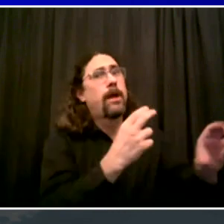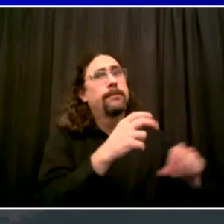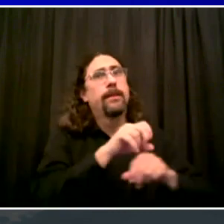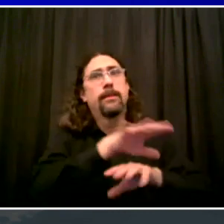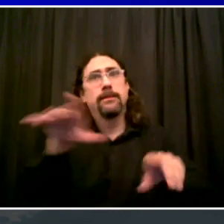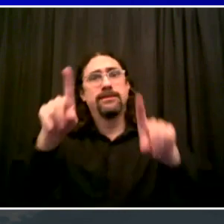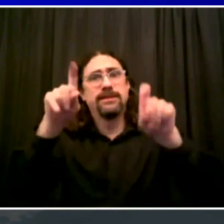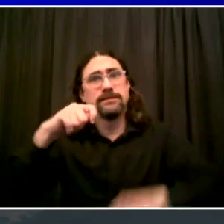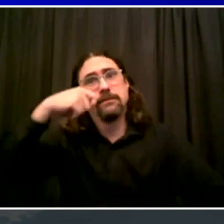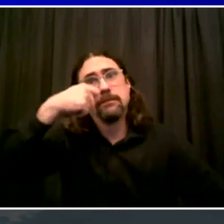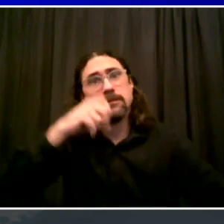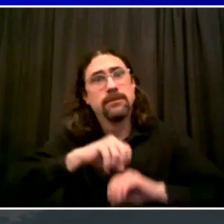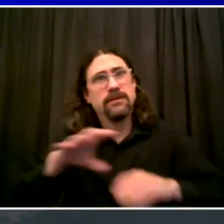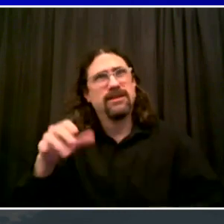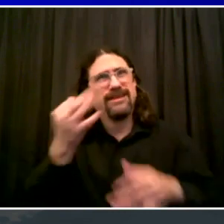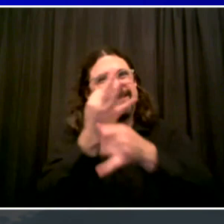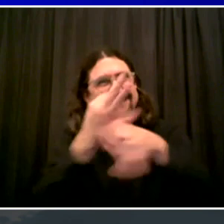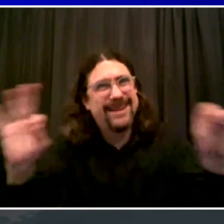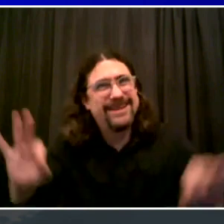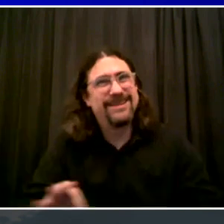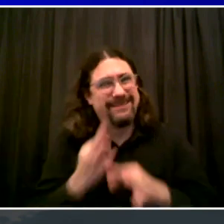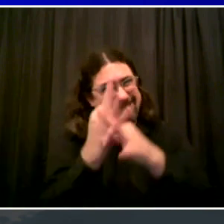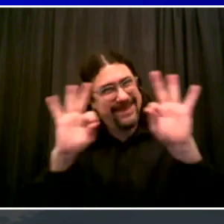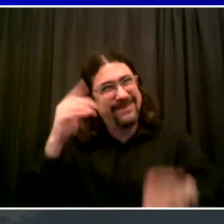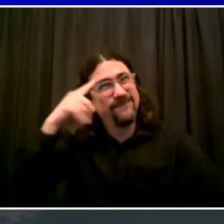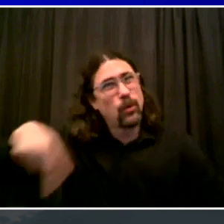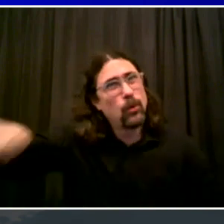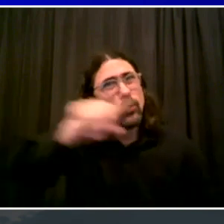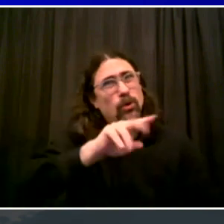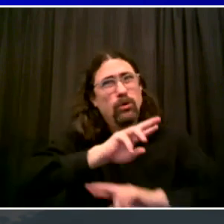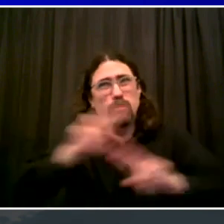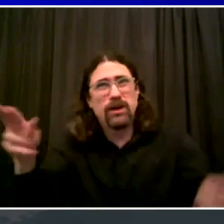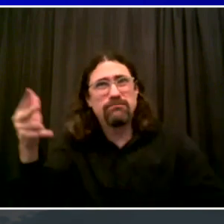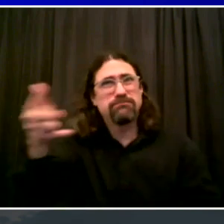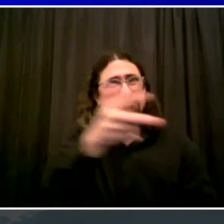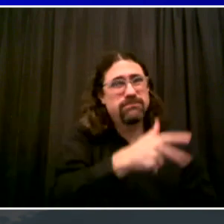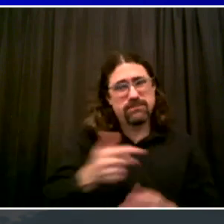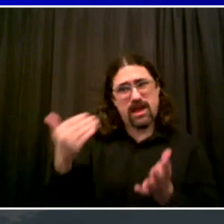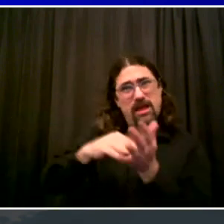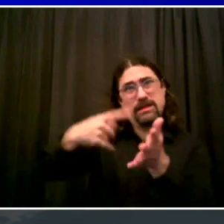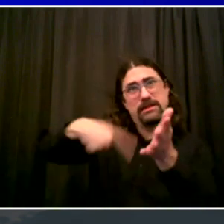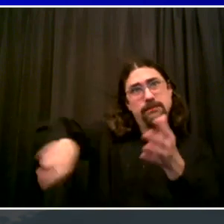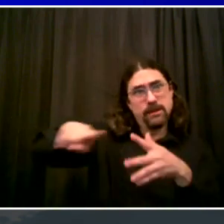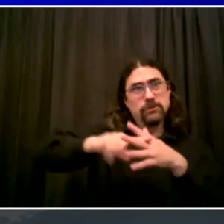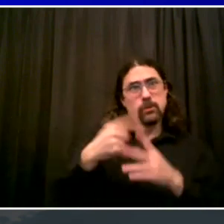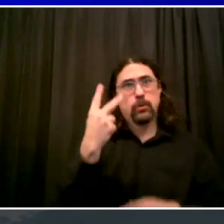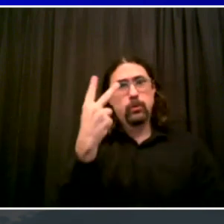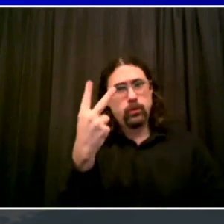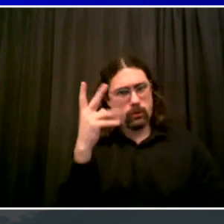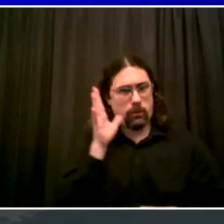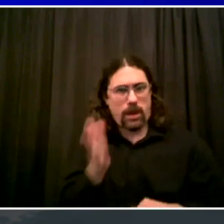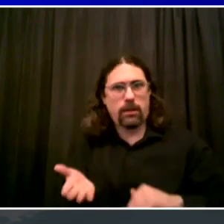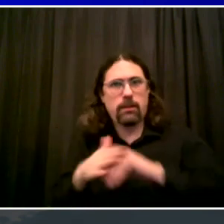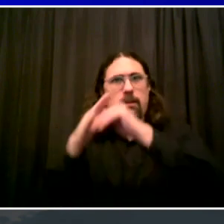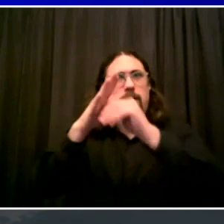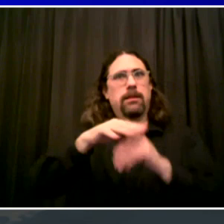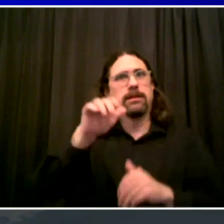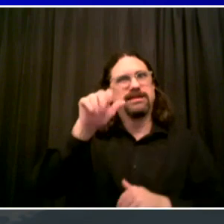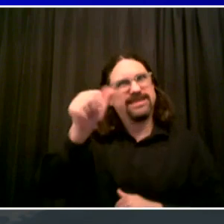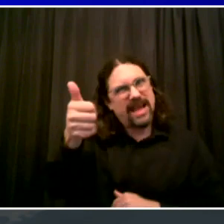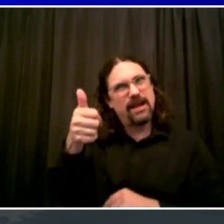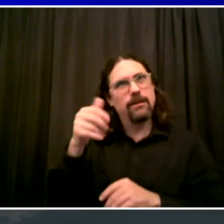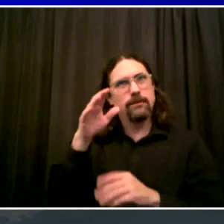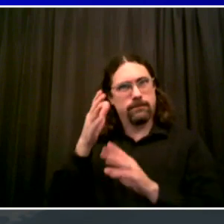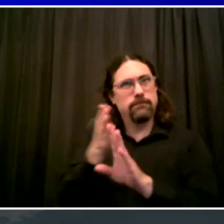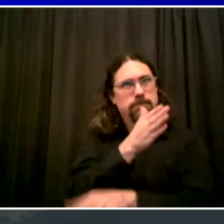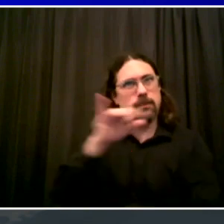next few weeks. They can do 80 tests per day per truck. So 800 more tests per